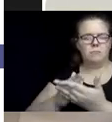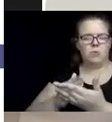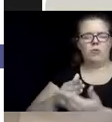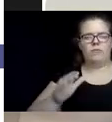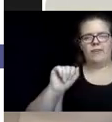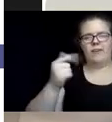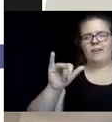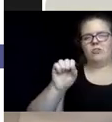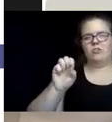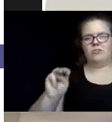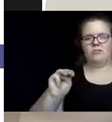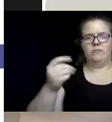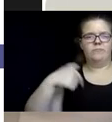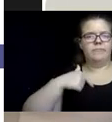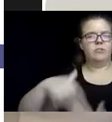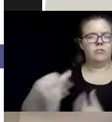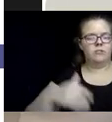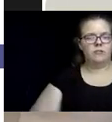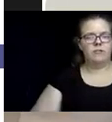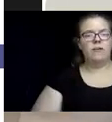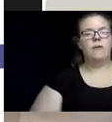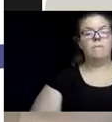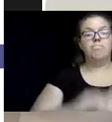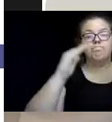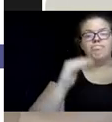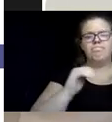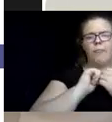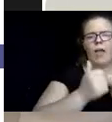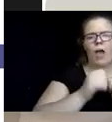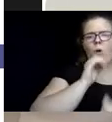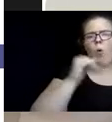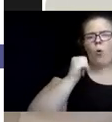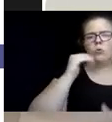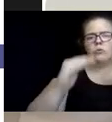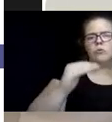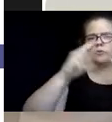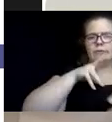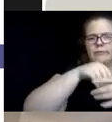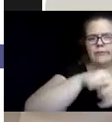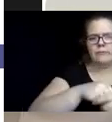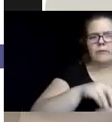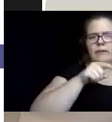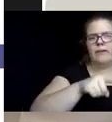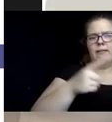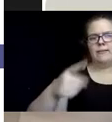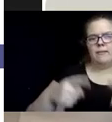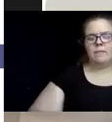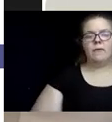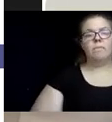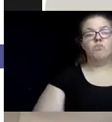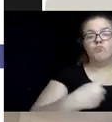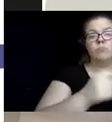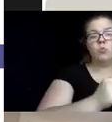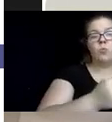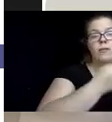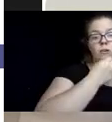society. The next, how should older adults be engaged when this is happening? If you talk to an expert, we really